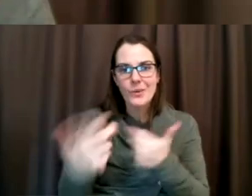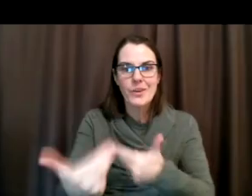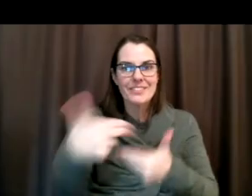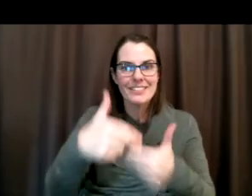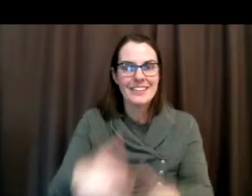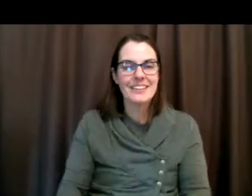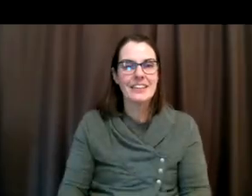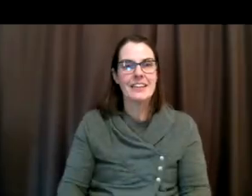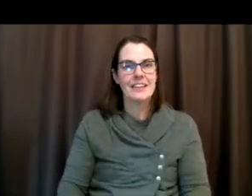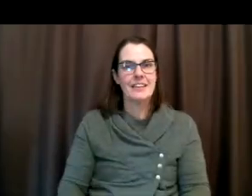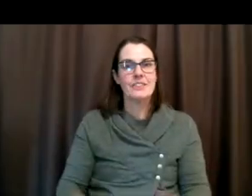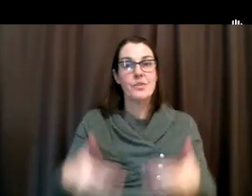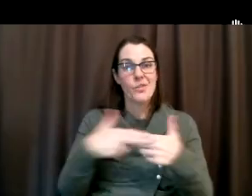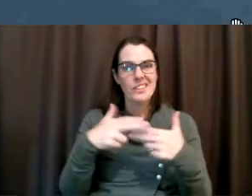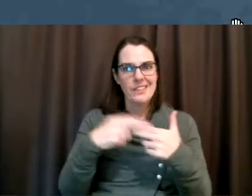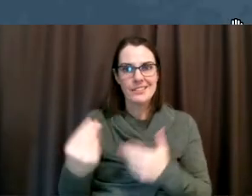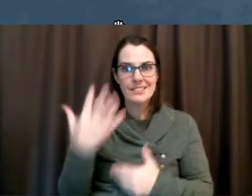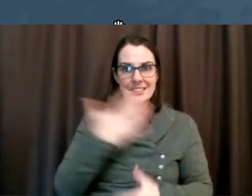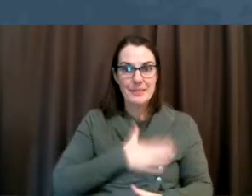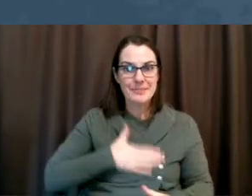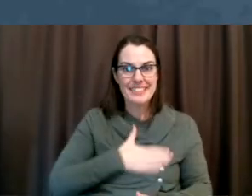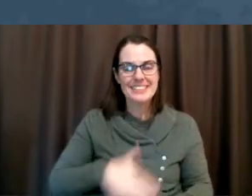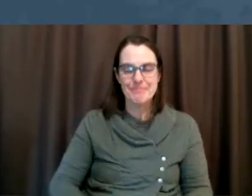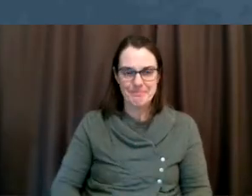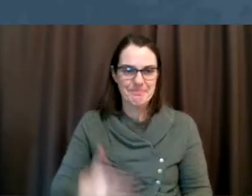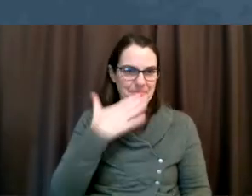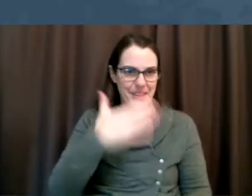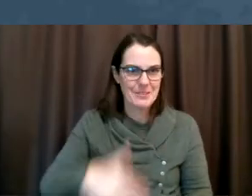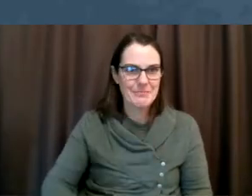we get the slides back up one more time? Thank you.